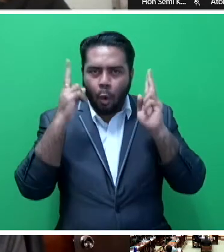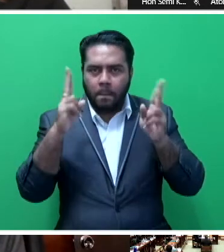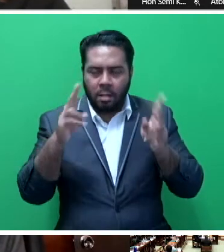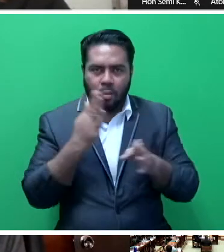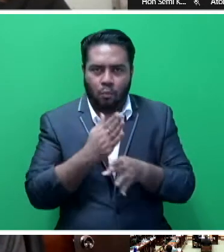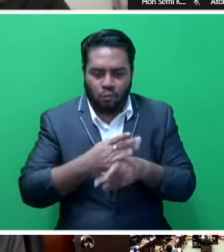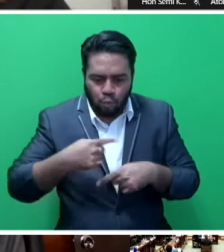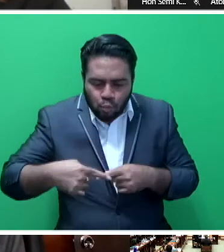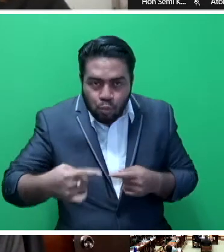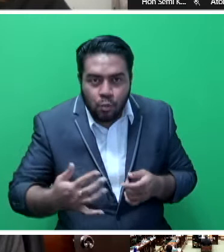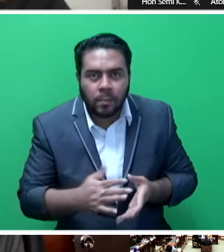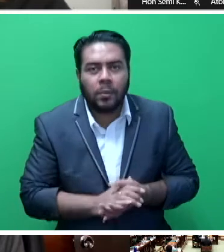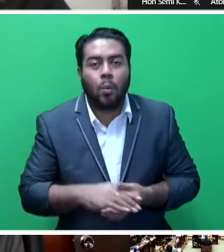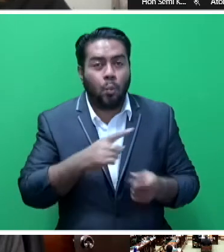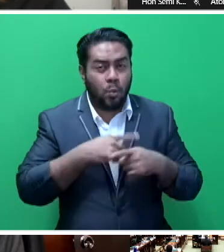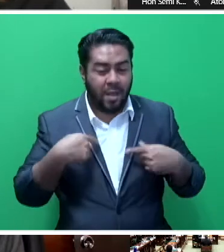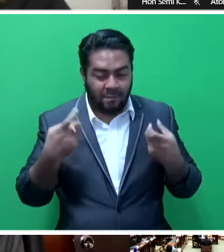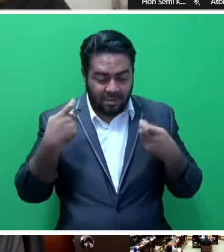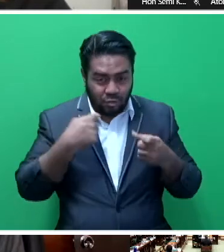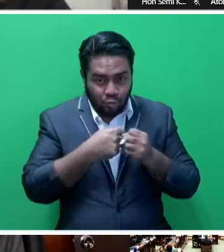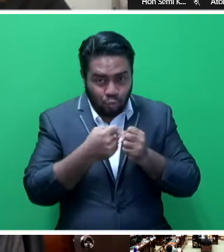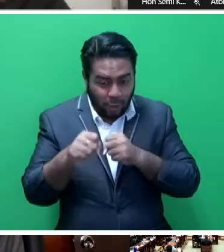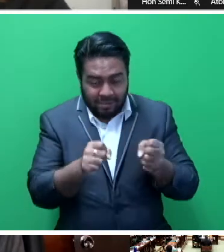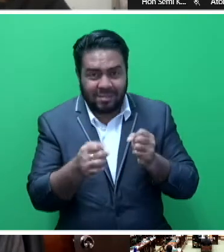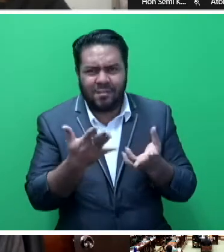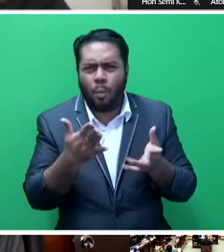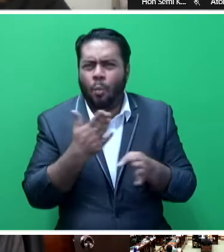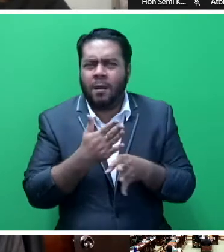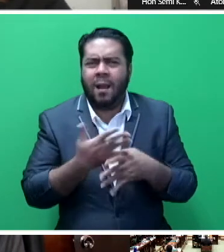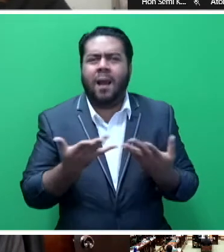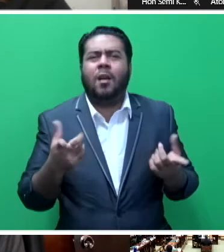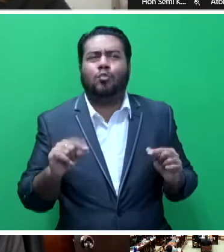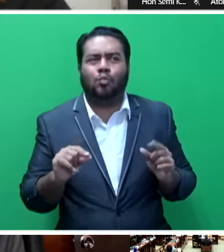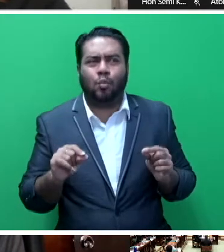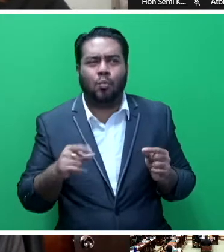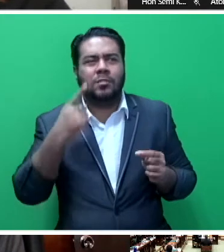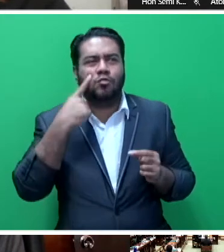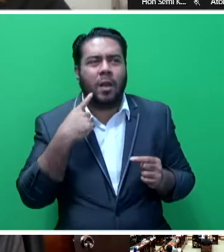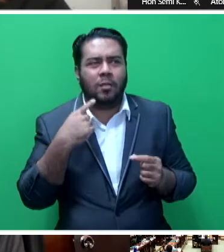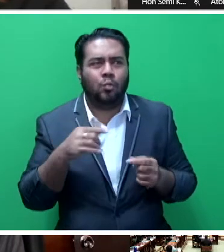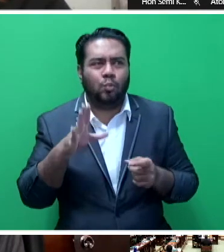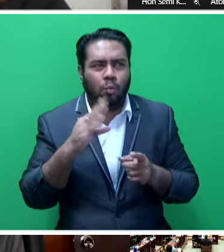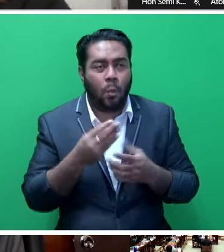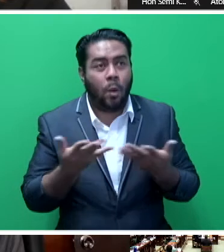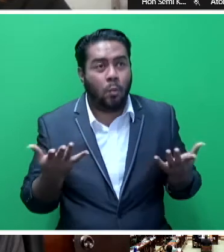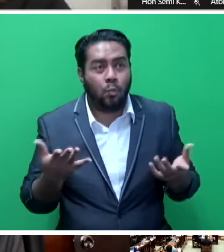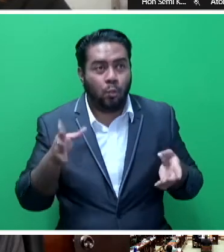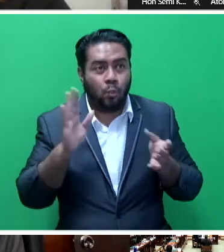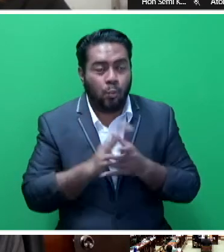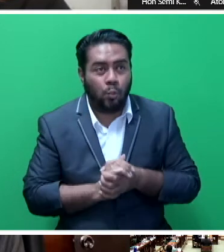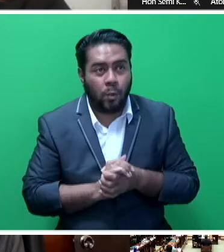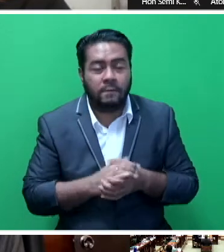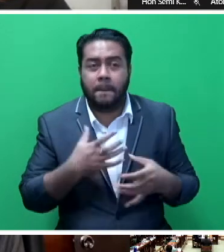ever since the beginnings of the pandemic, we had gone through our remodeling exercise where we pushed out a